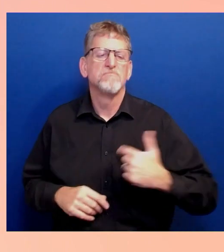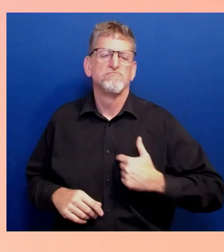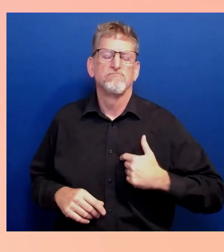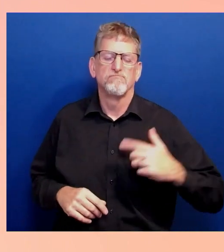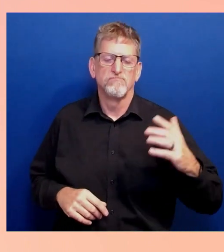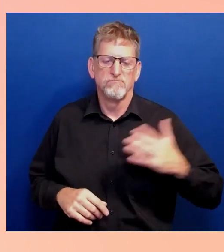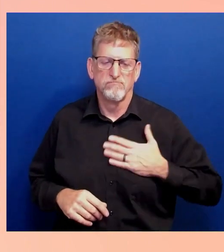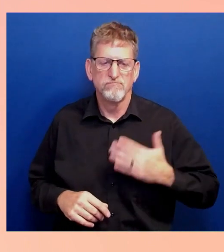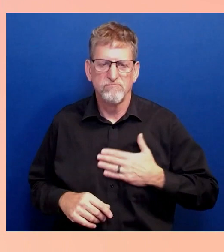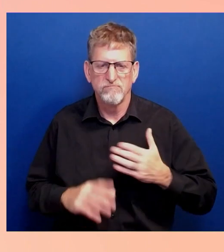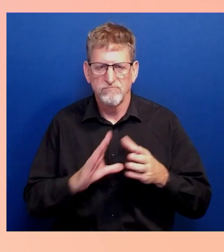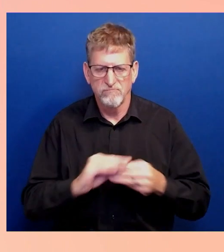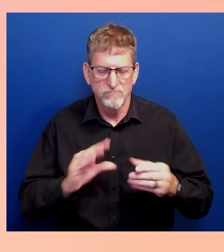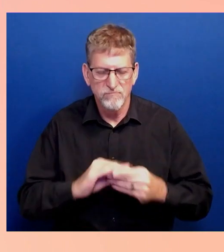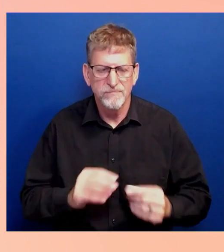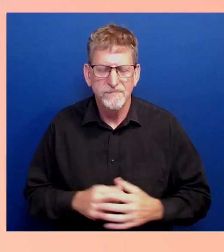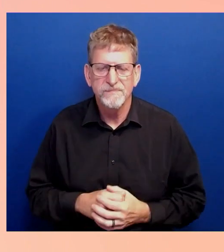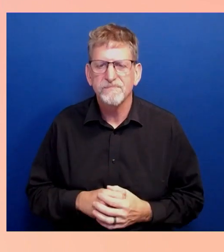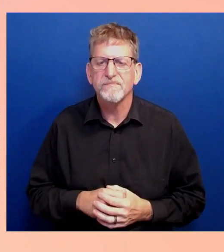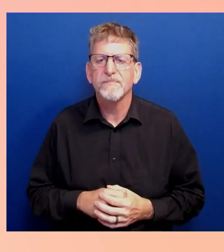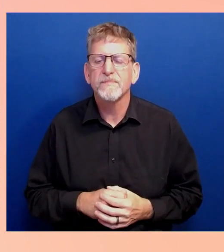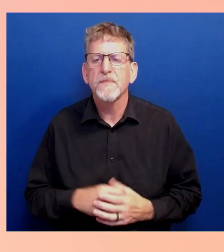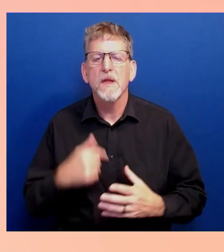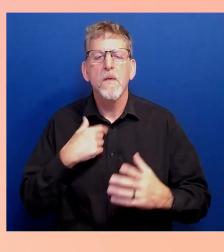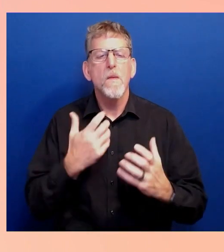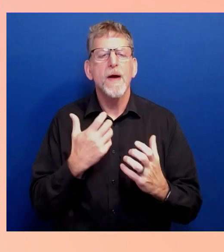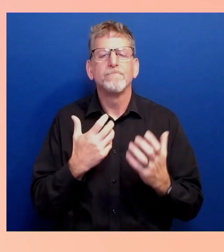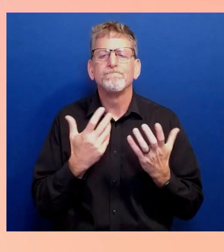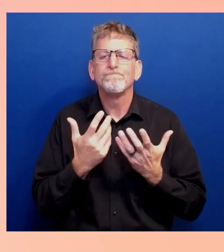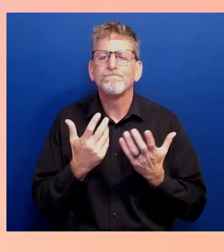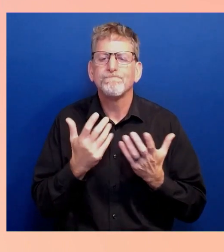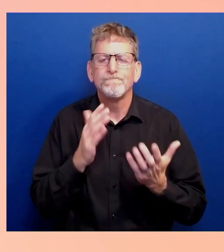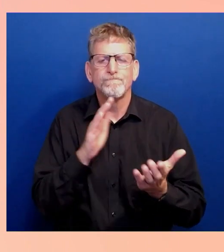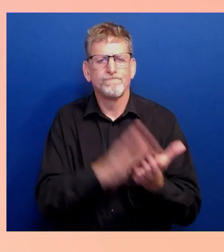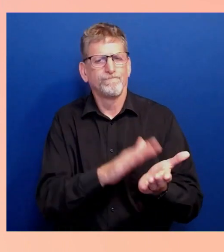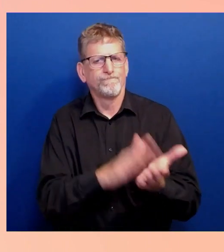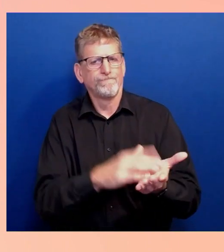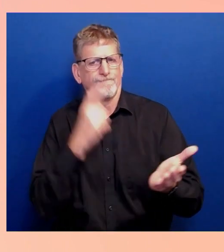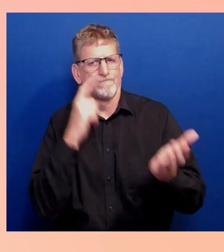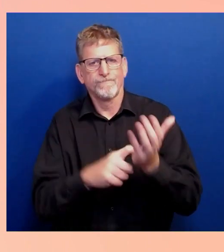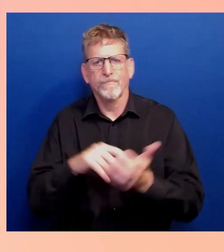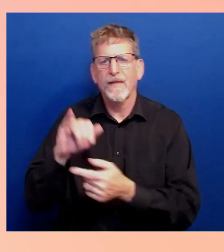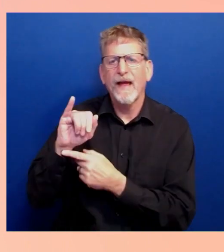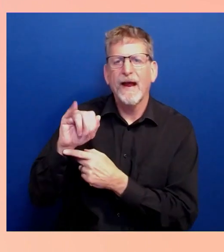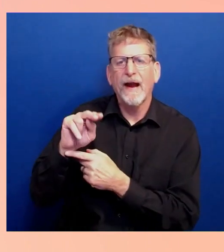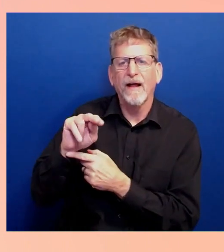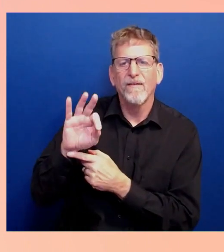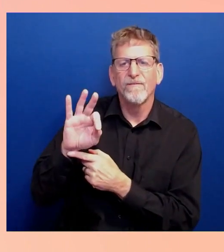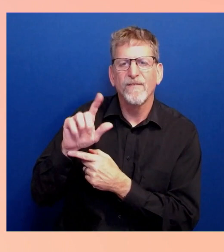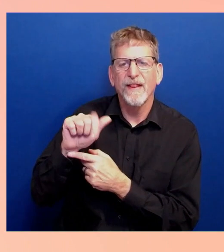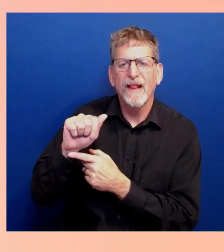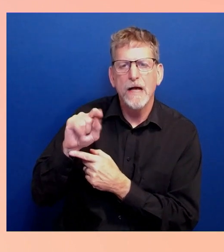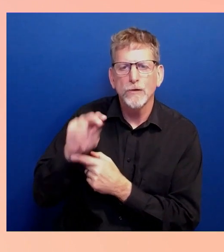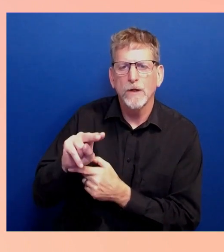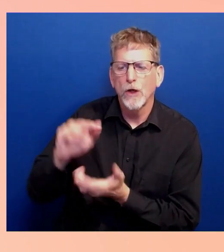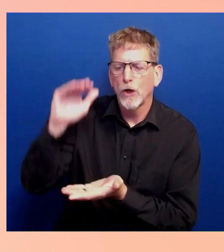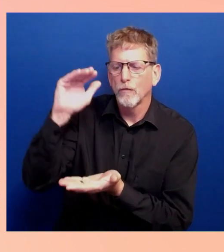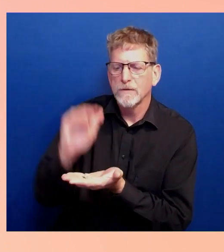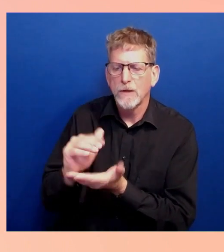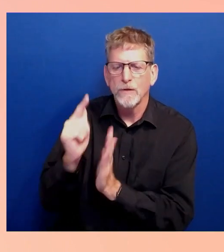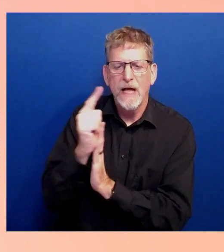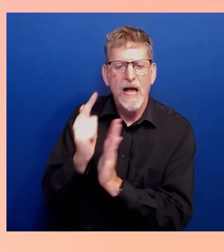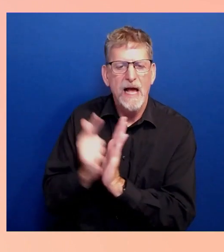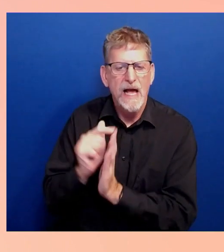to uplift the Inflation Reduction Act that I think had some really positive benefits for our community, particularly the